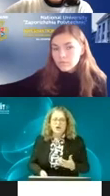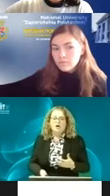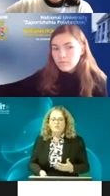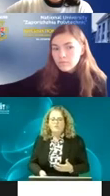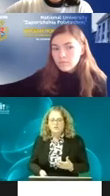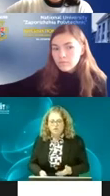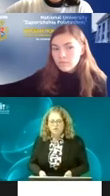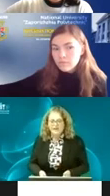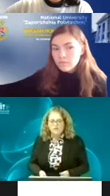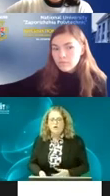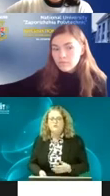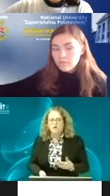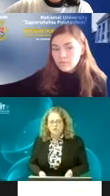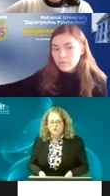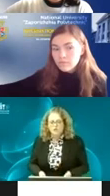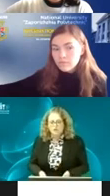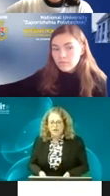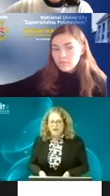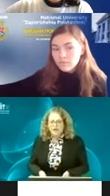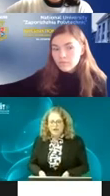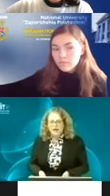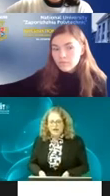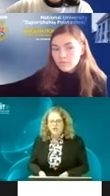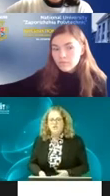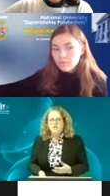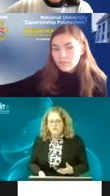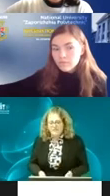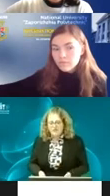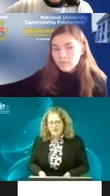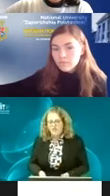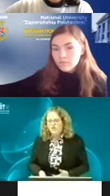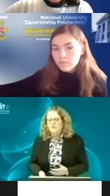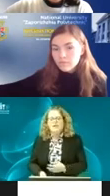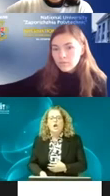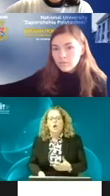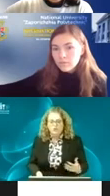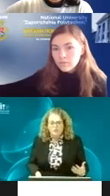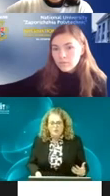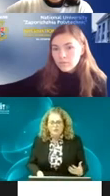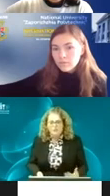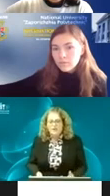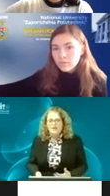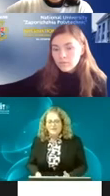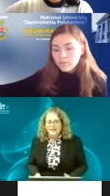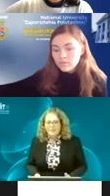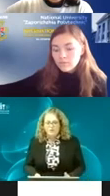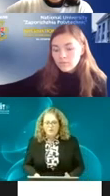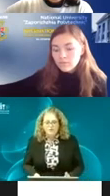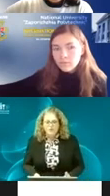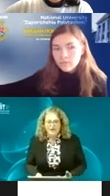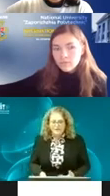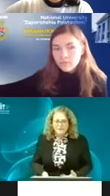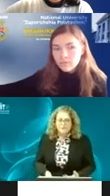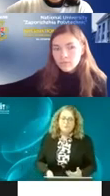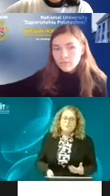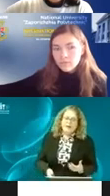usage of social network, voice search engines and conversation engines, we see a lot of platforms that can be used for